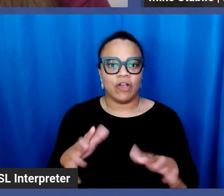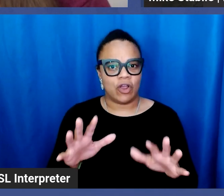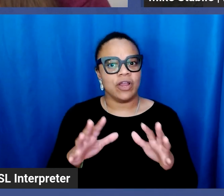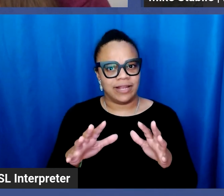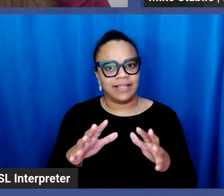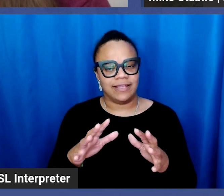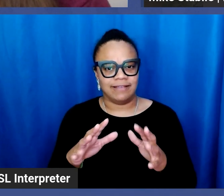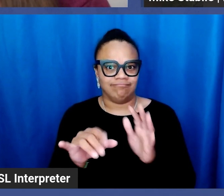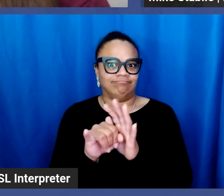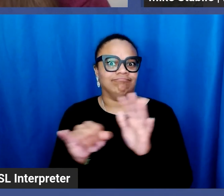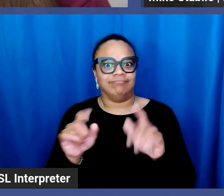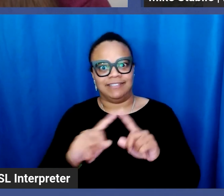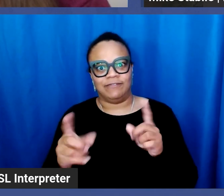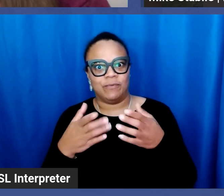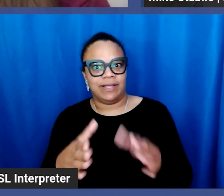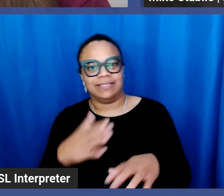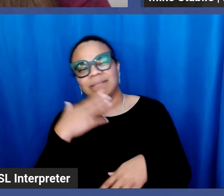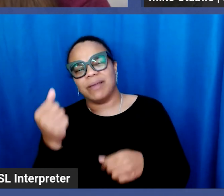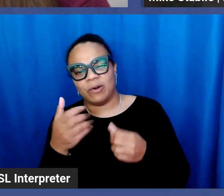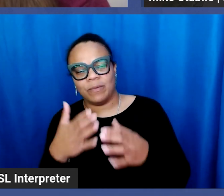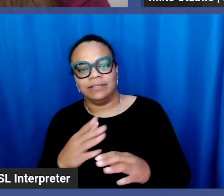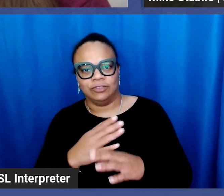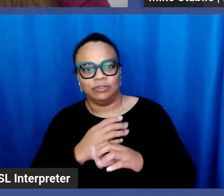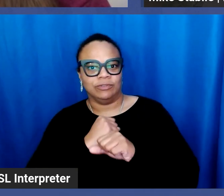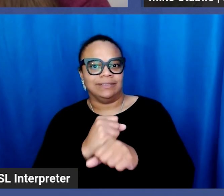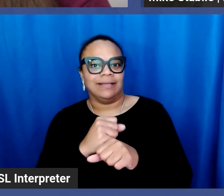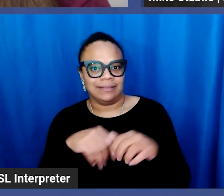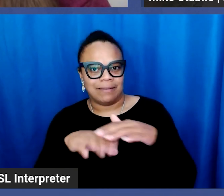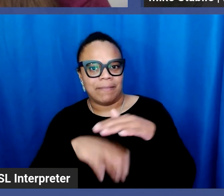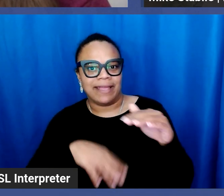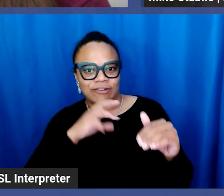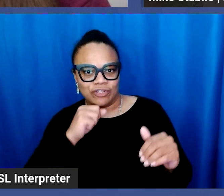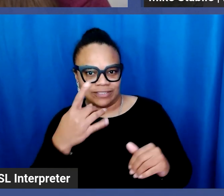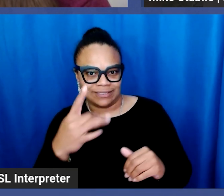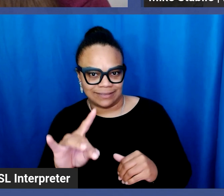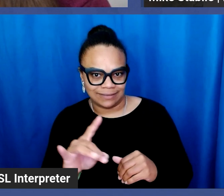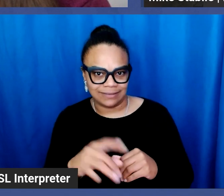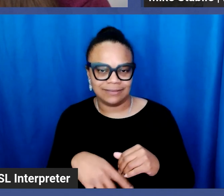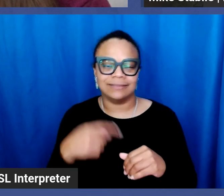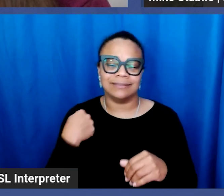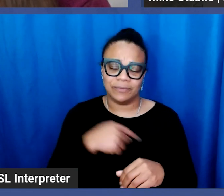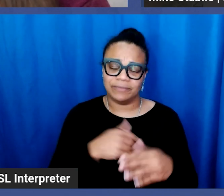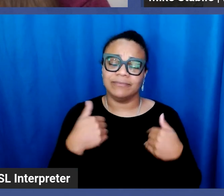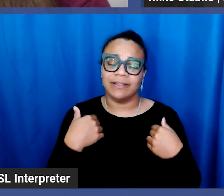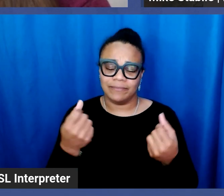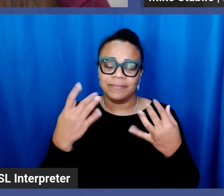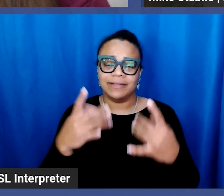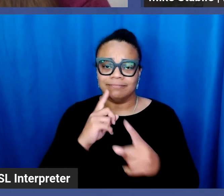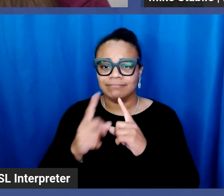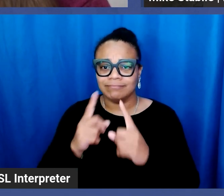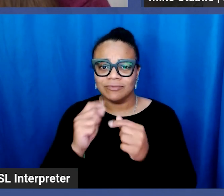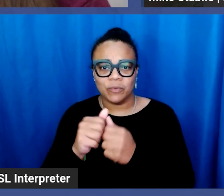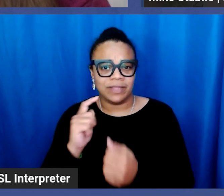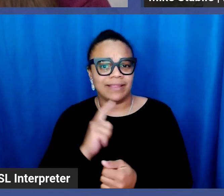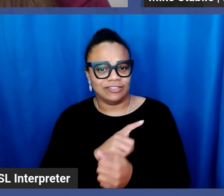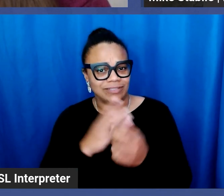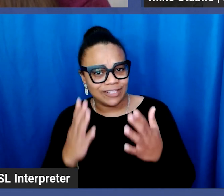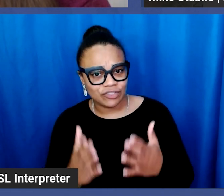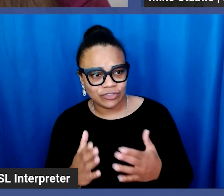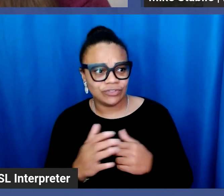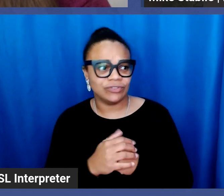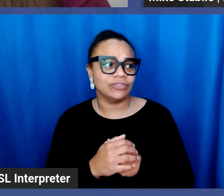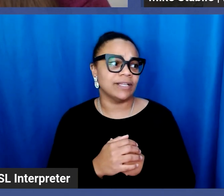to protect minors from accessing this content. So we've been doing a lot of having conversations with legislatures,